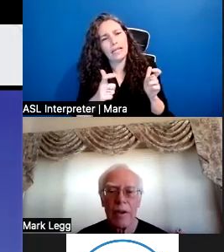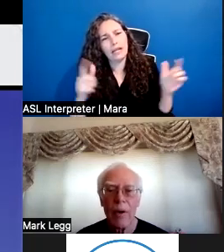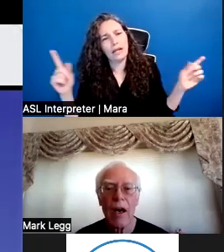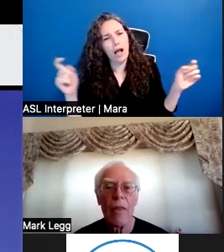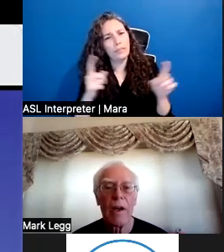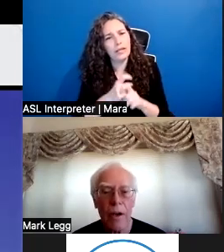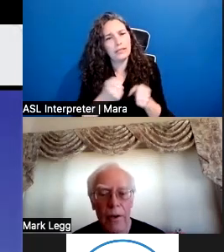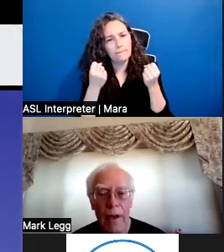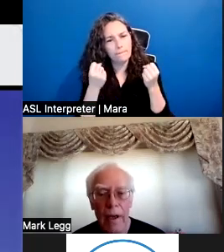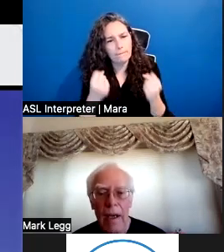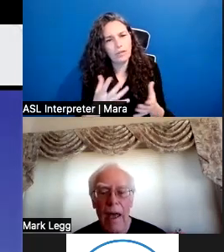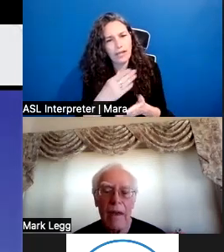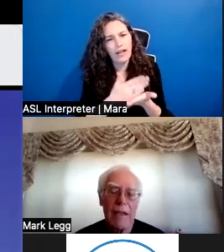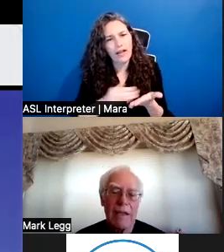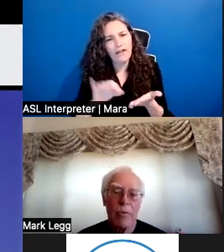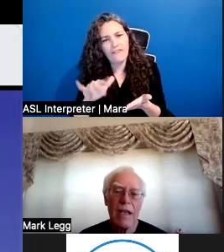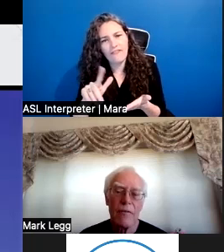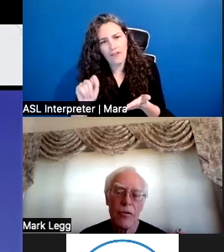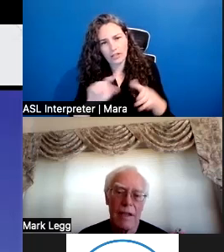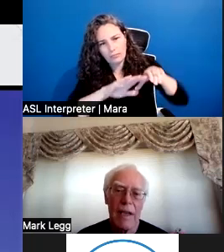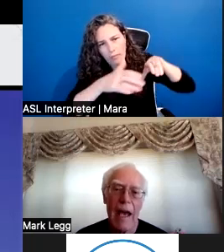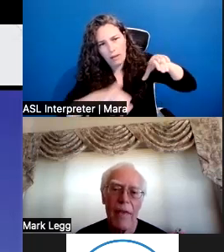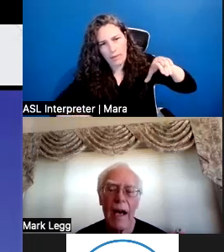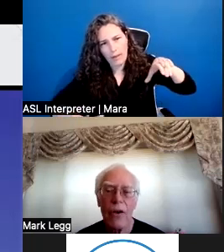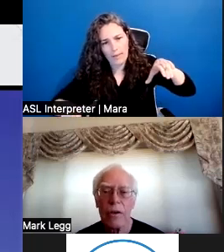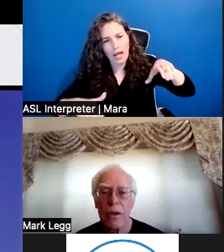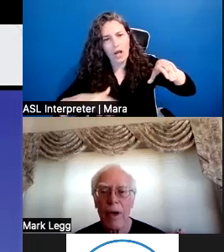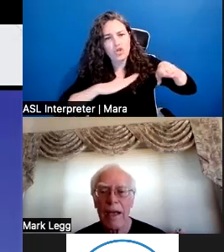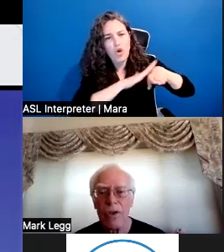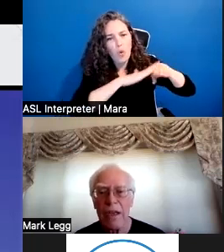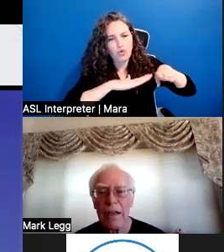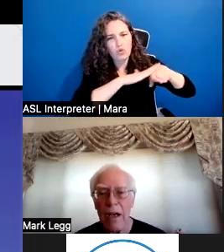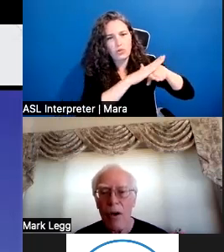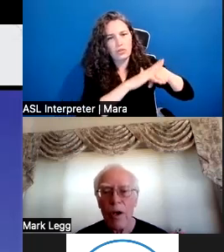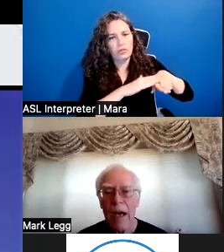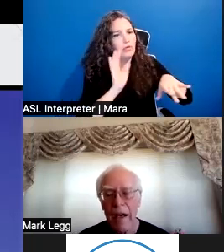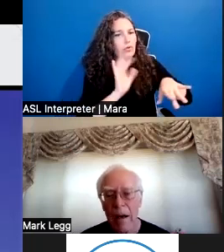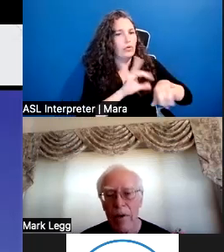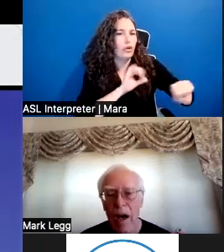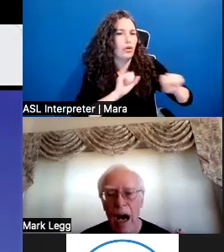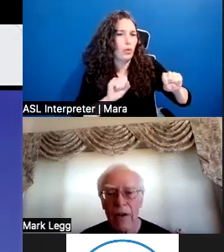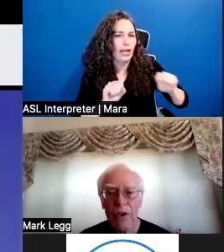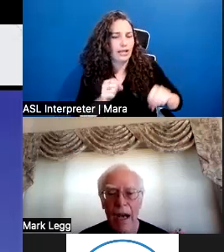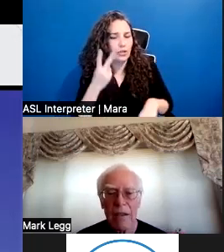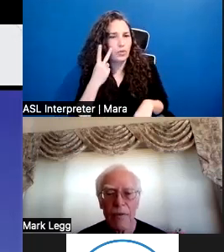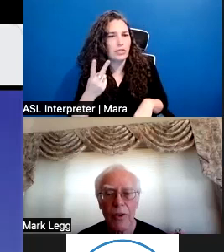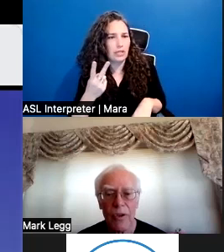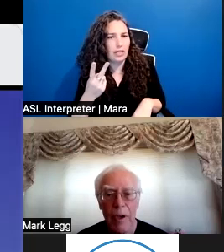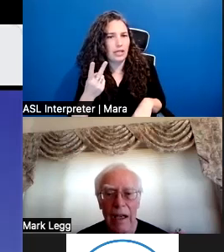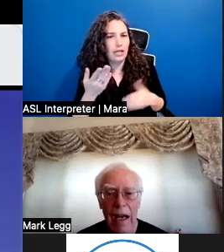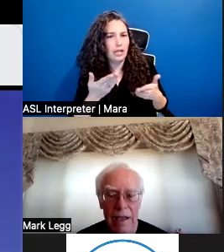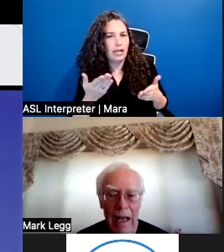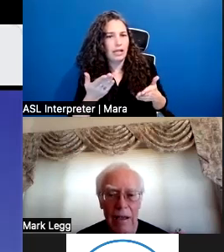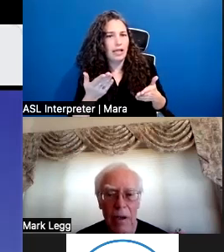multi-fault earthquake on the coast. And the inspiration for this, they had the Kaikoura earthquake in New Zealand, where you had a number of high angle strike slip faults,